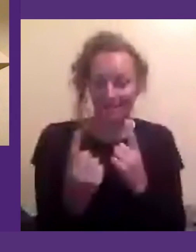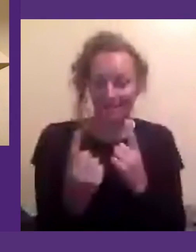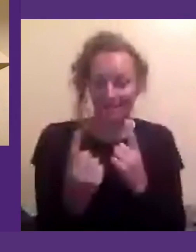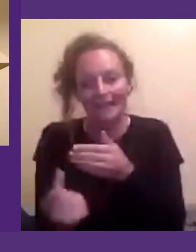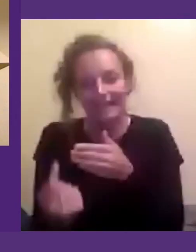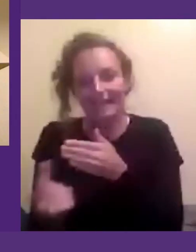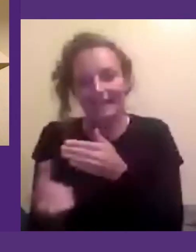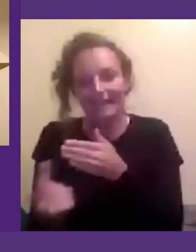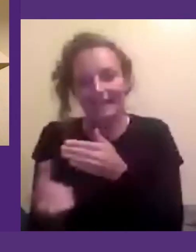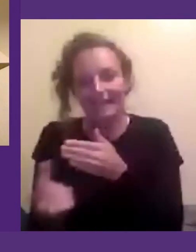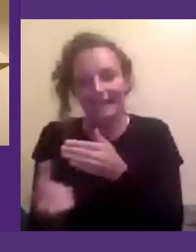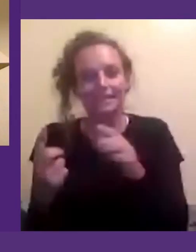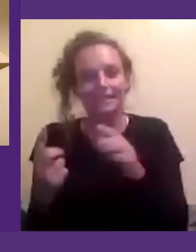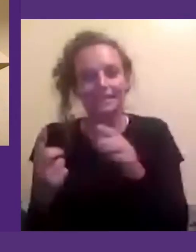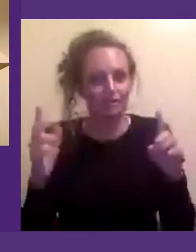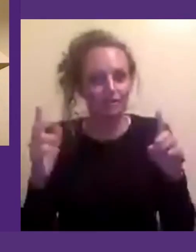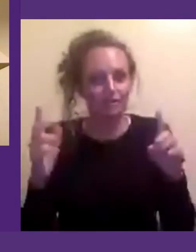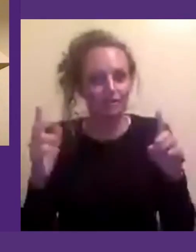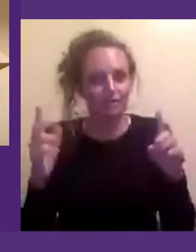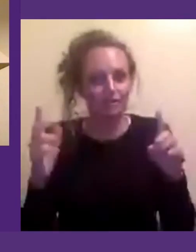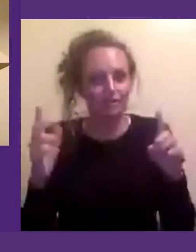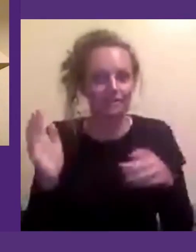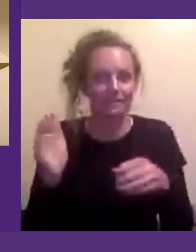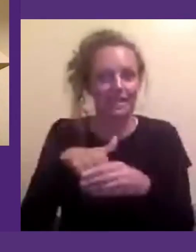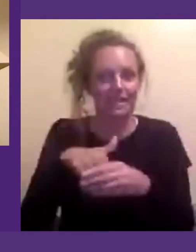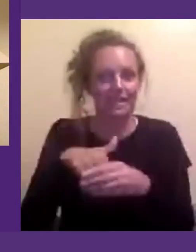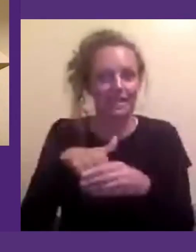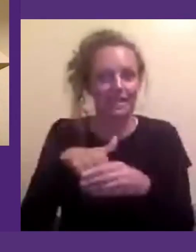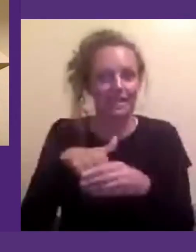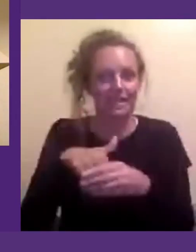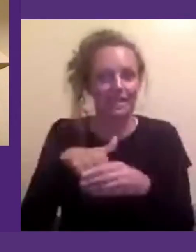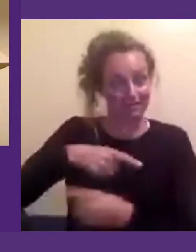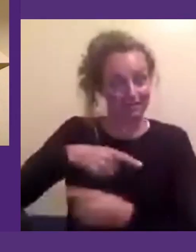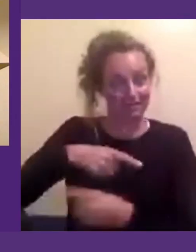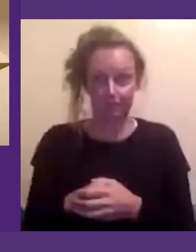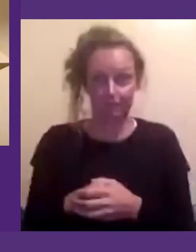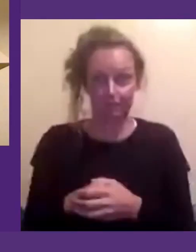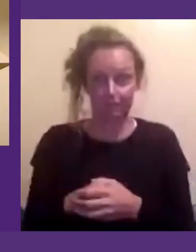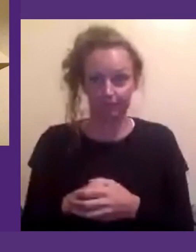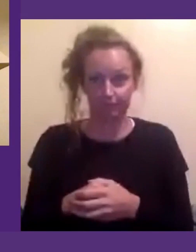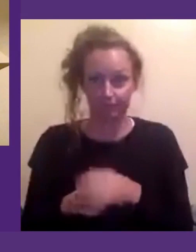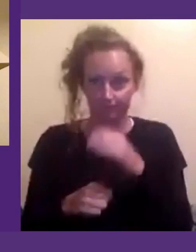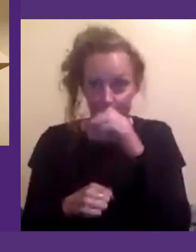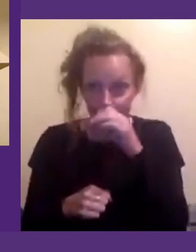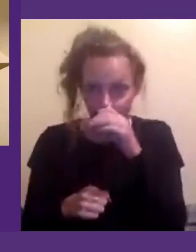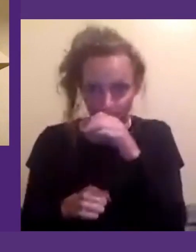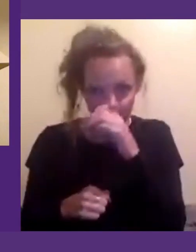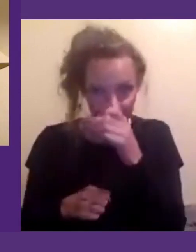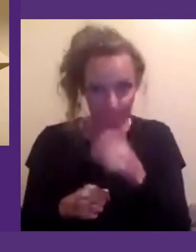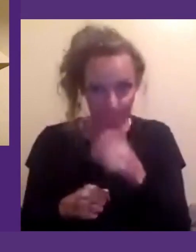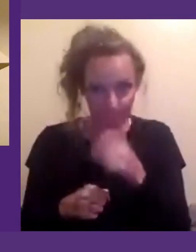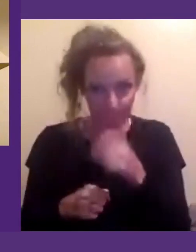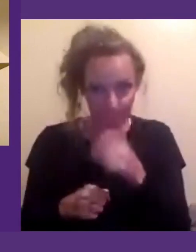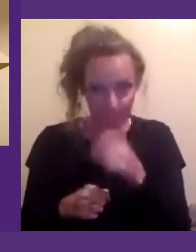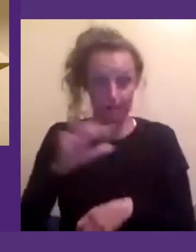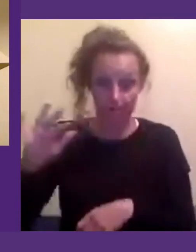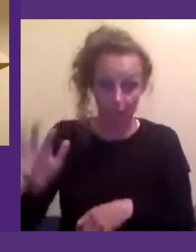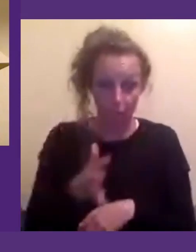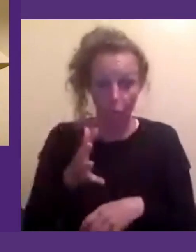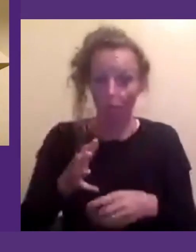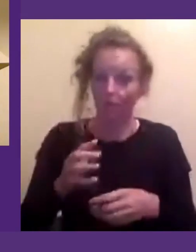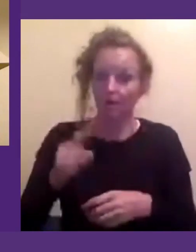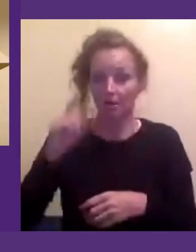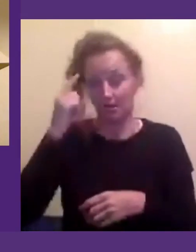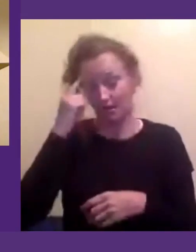our social progress and innovation as a species comes from